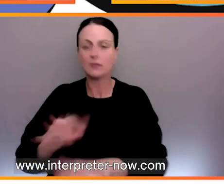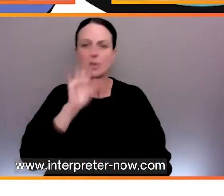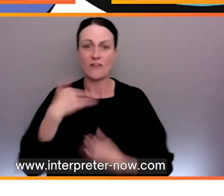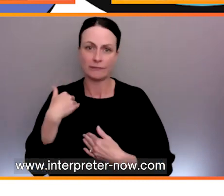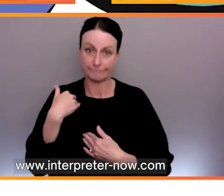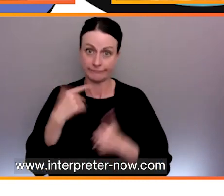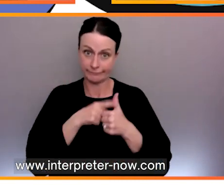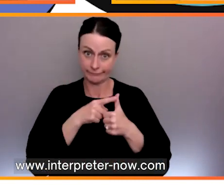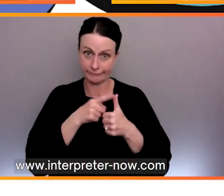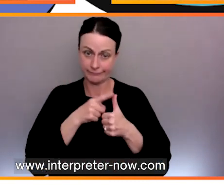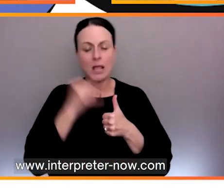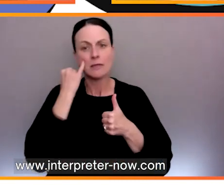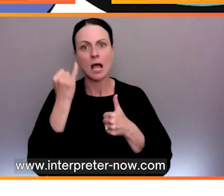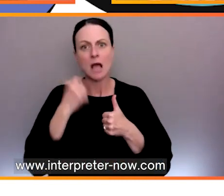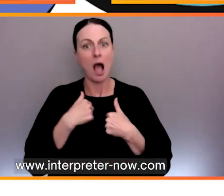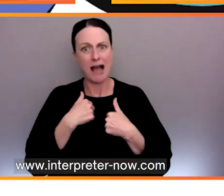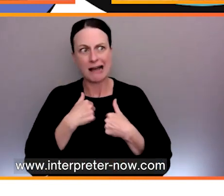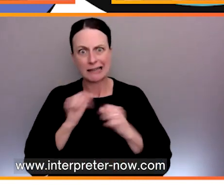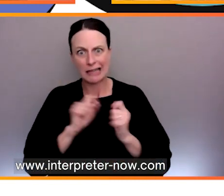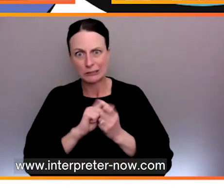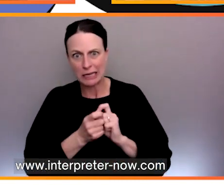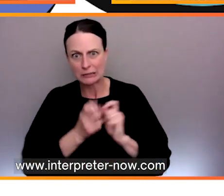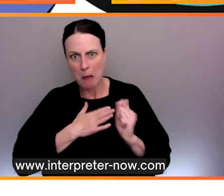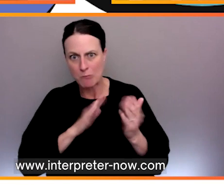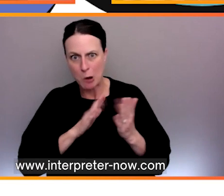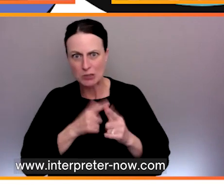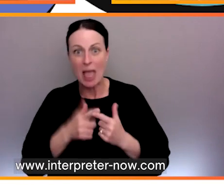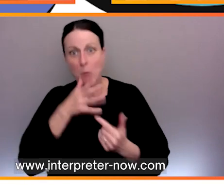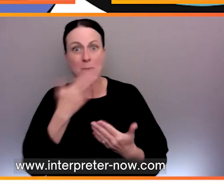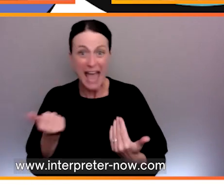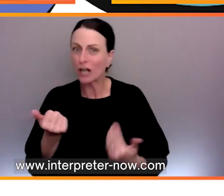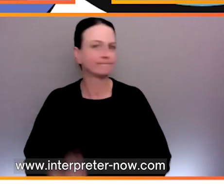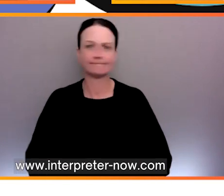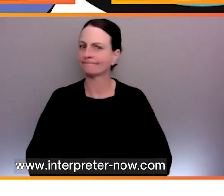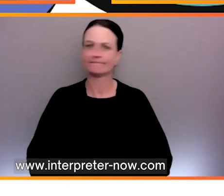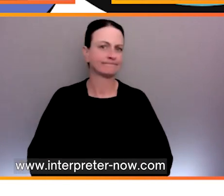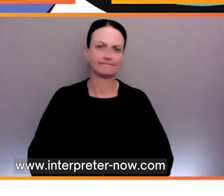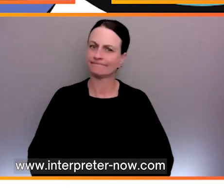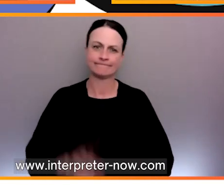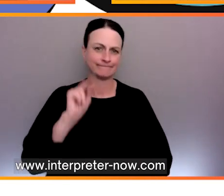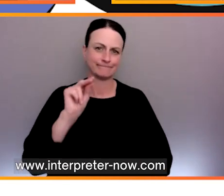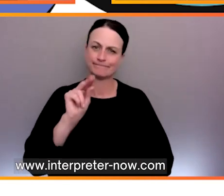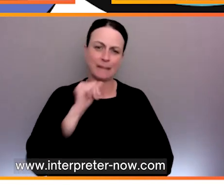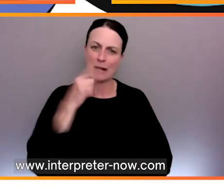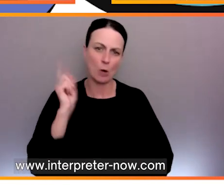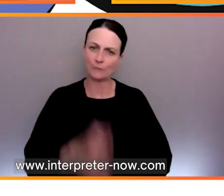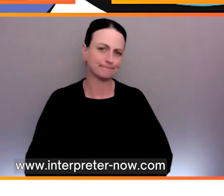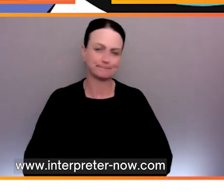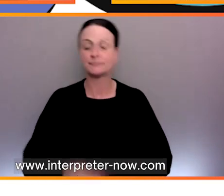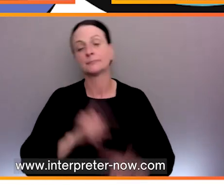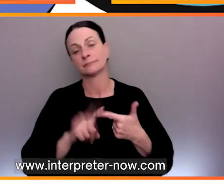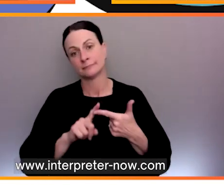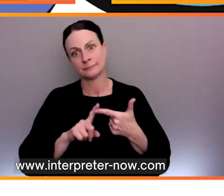idea of I can do it differently, say it. That's not how this works, unfortunately. So that's one.